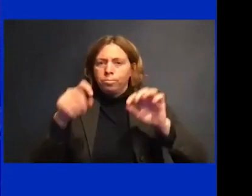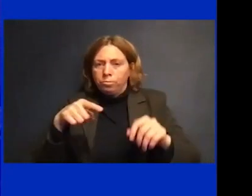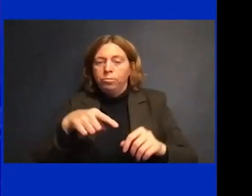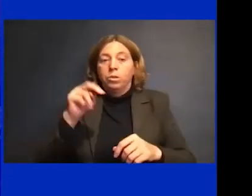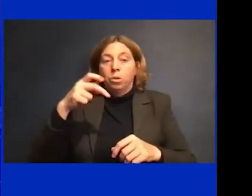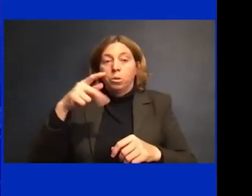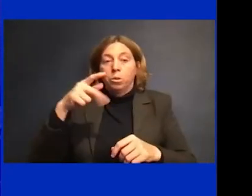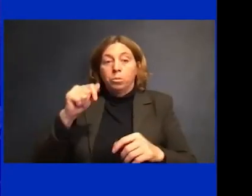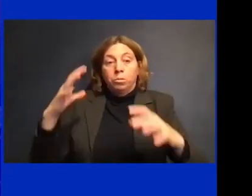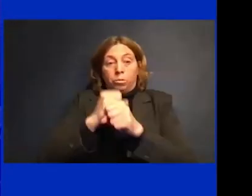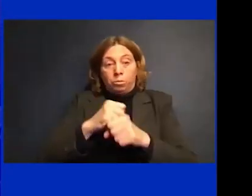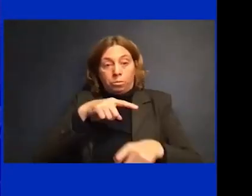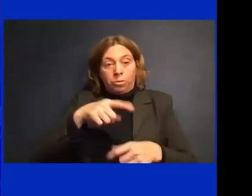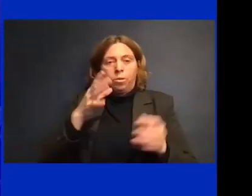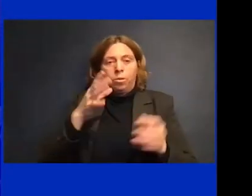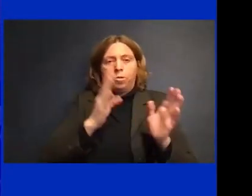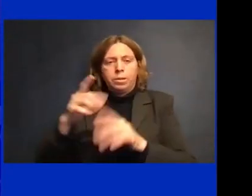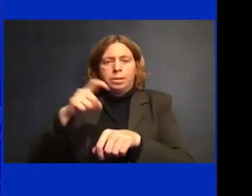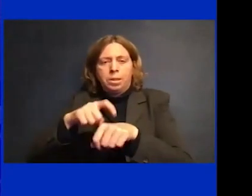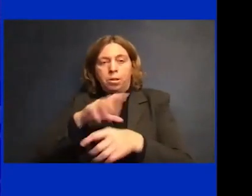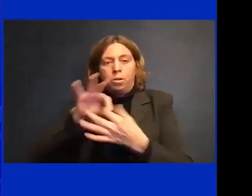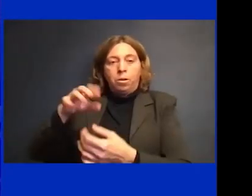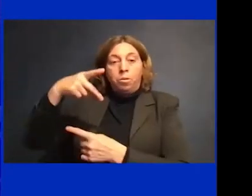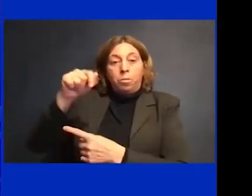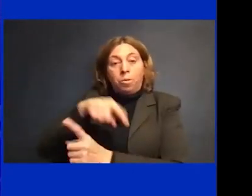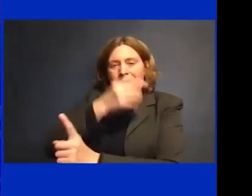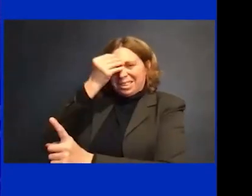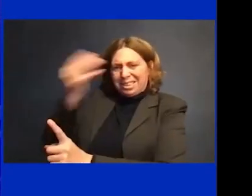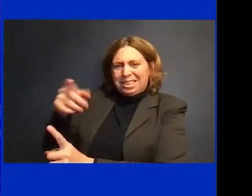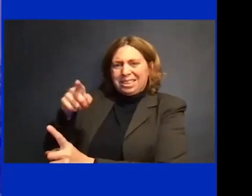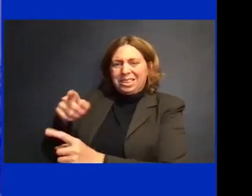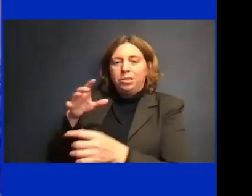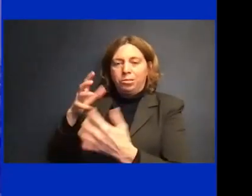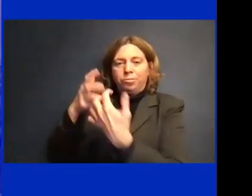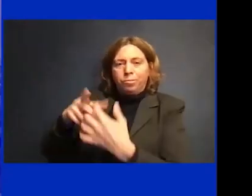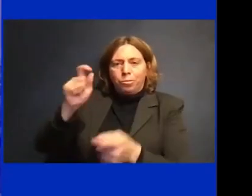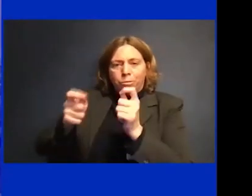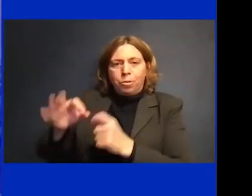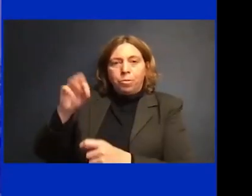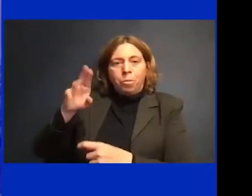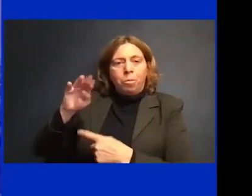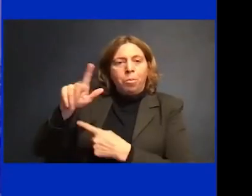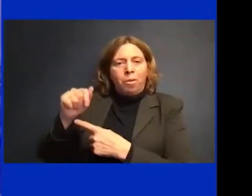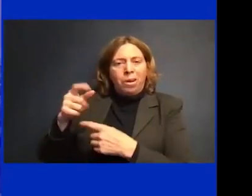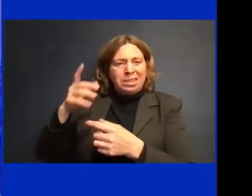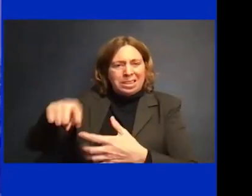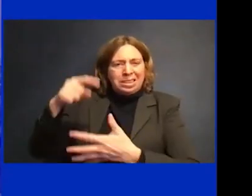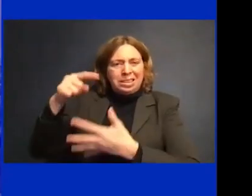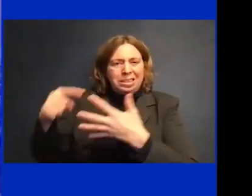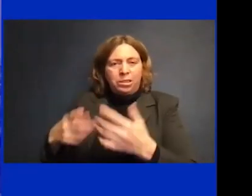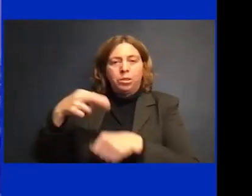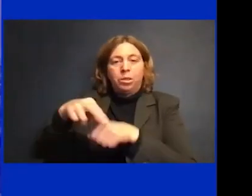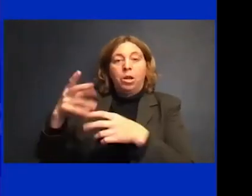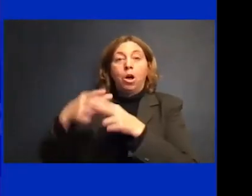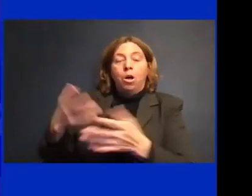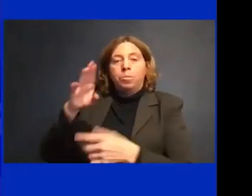informed the Port Authority in formulating its proposal for the modified proposed project, which is referred to as the Bus Terminal Replacement